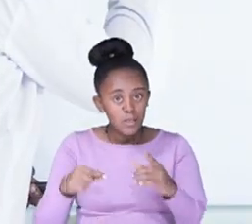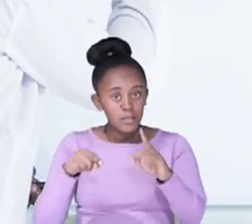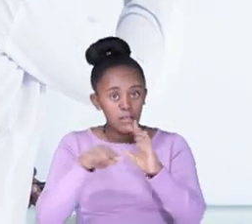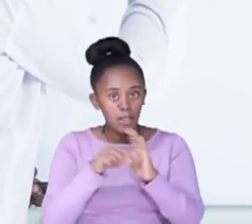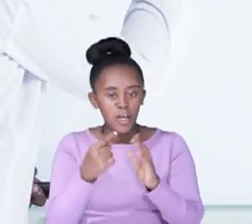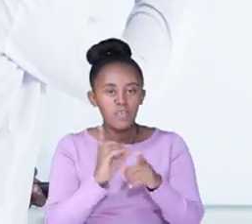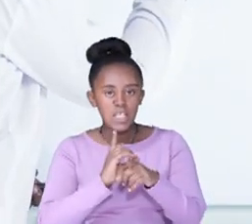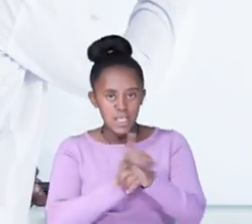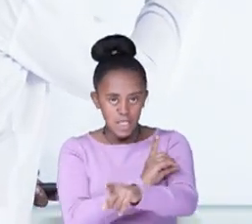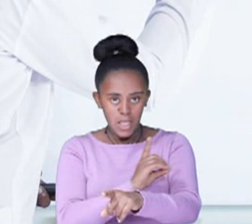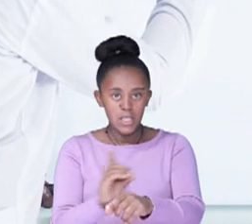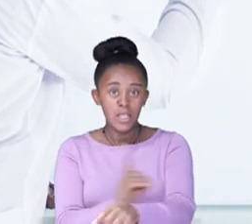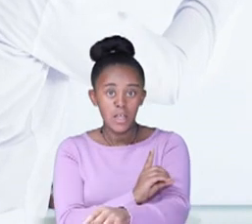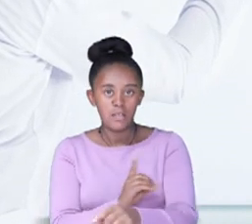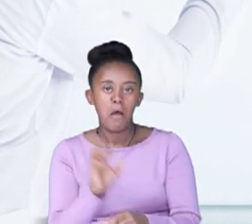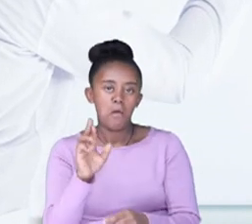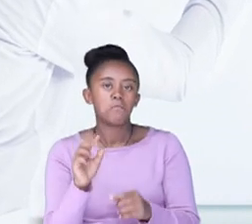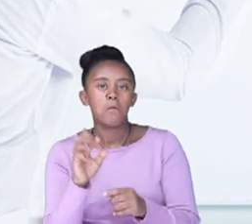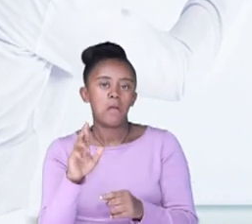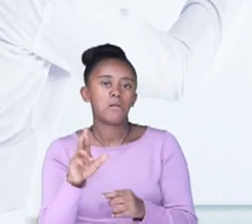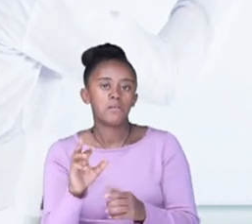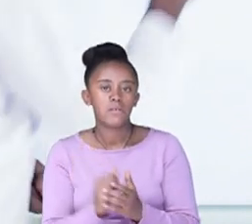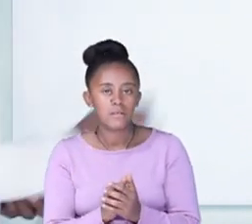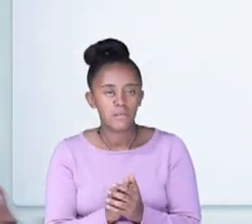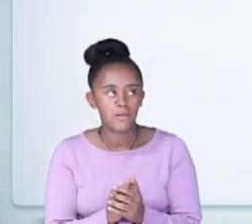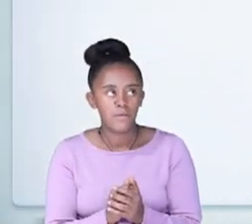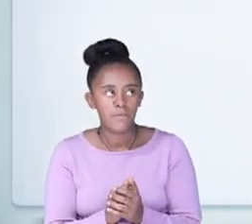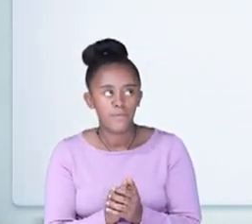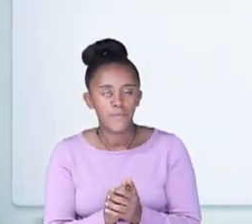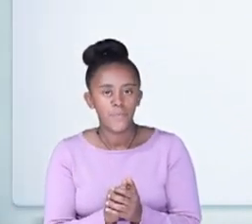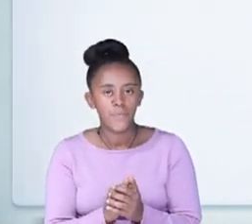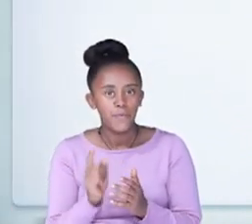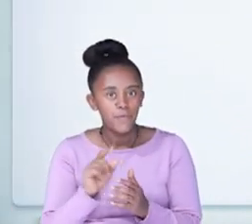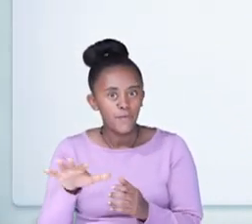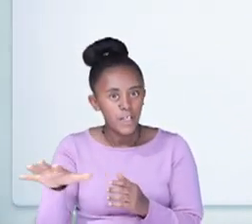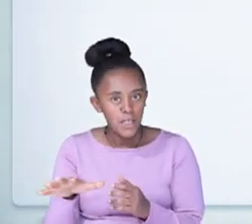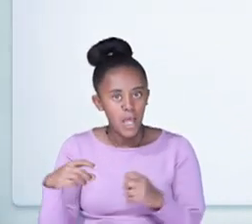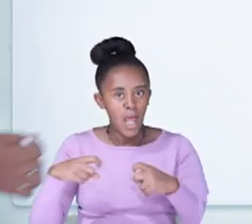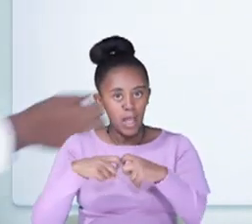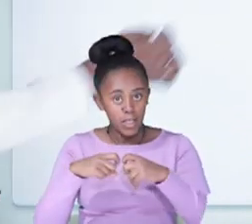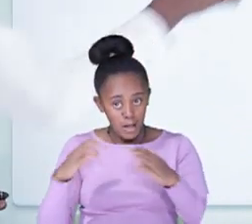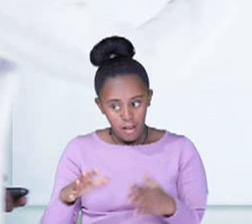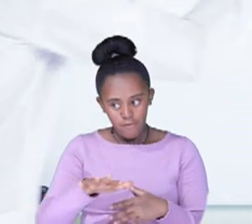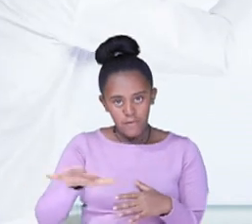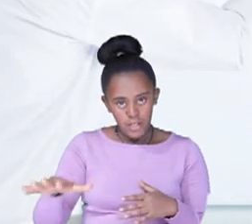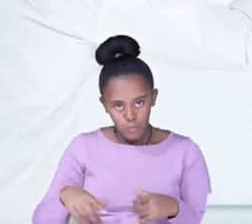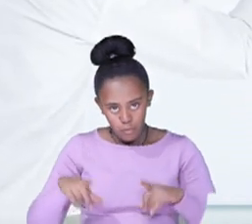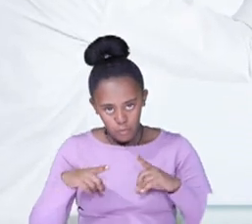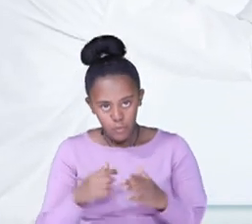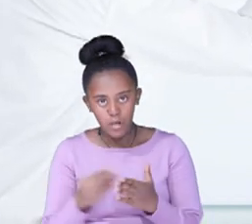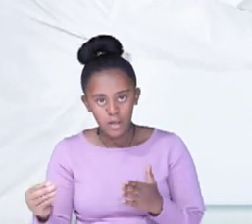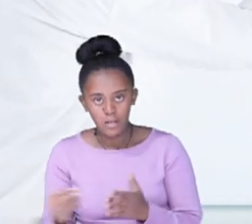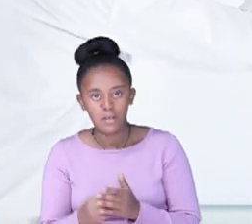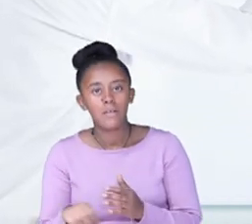distance r, let's take it to be r, we have a field, electrical field. And electrical field